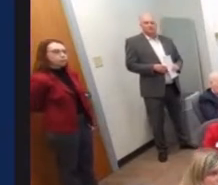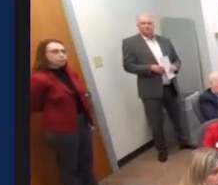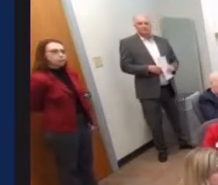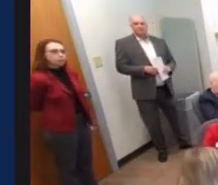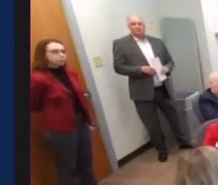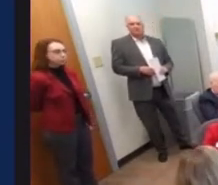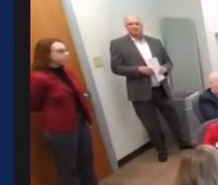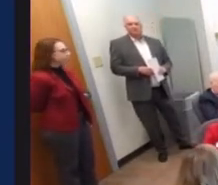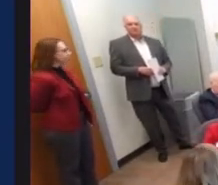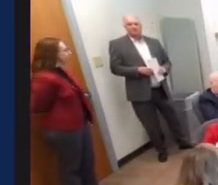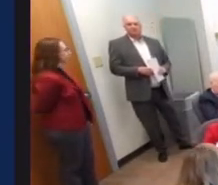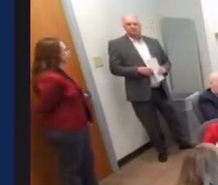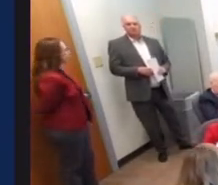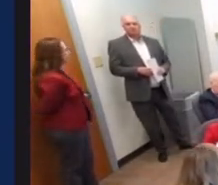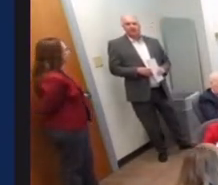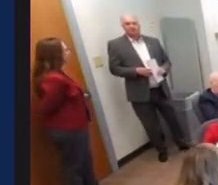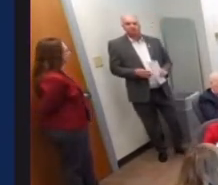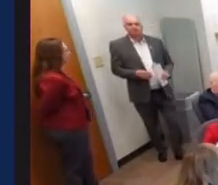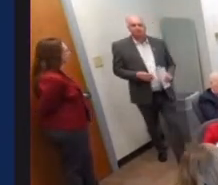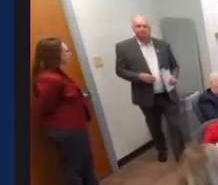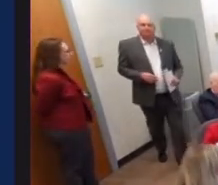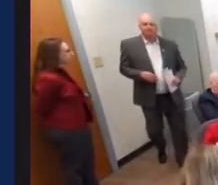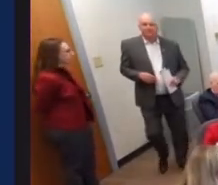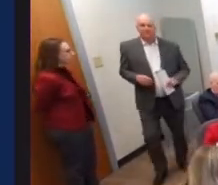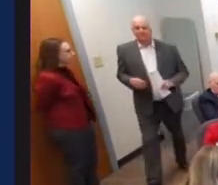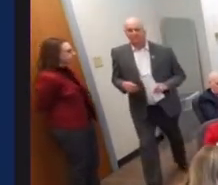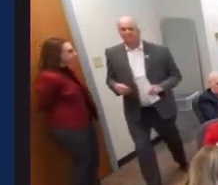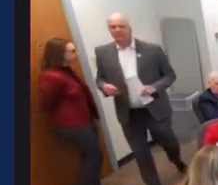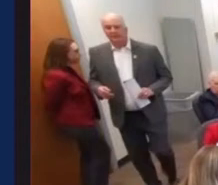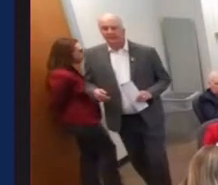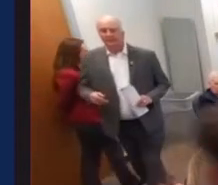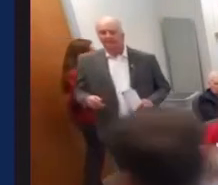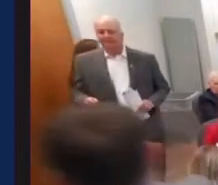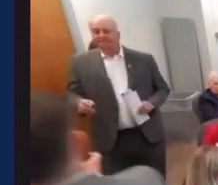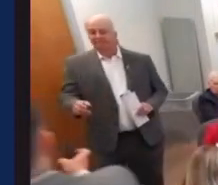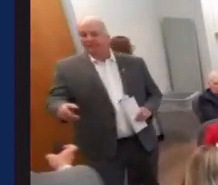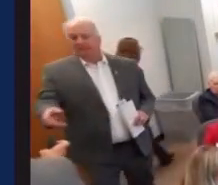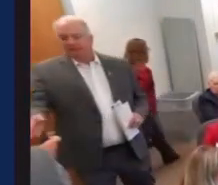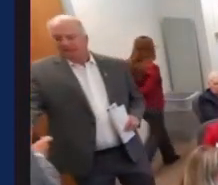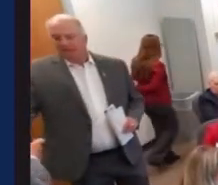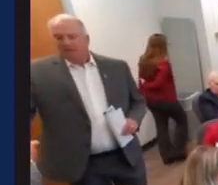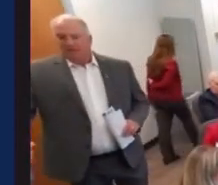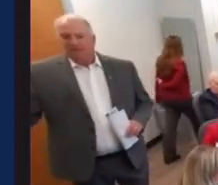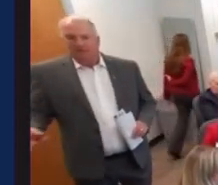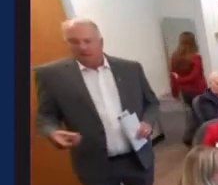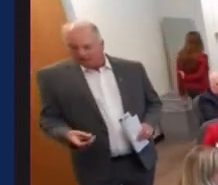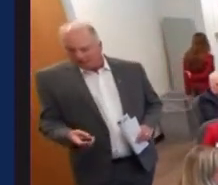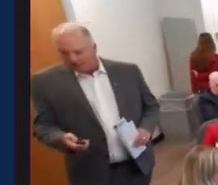um and I think Myra now is going to talk about the future State yeah okay